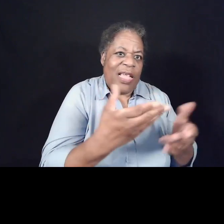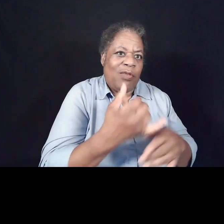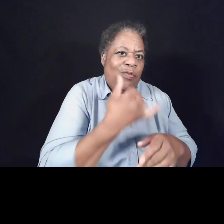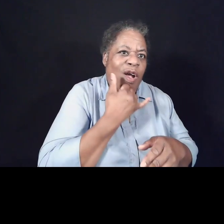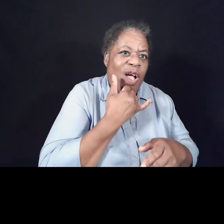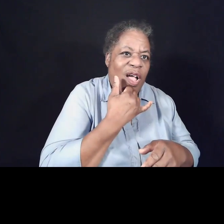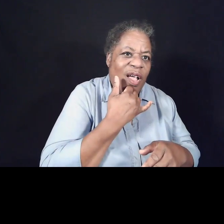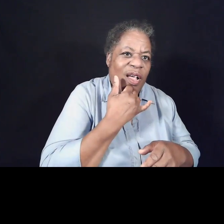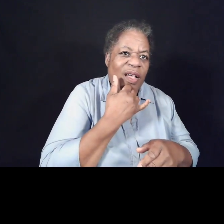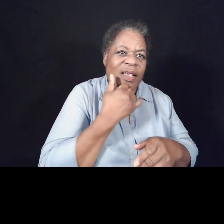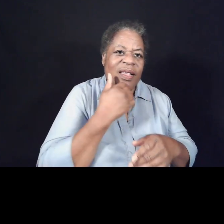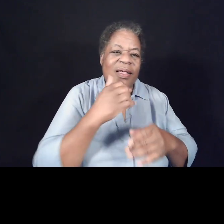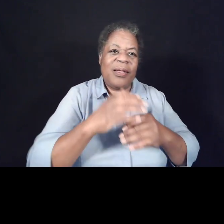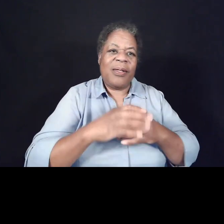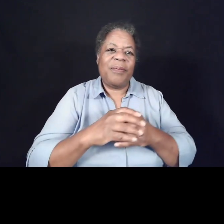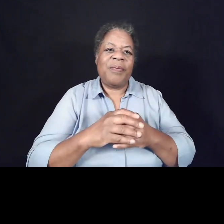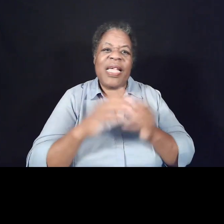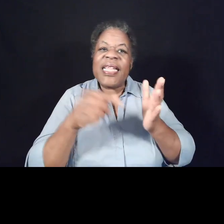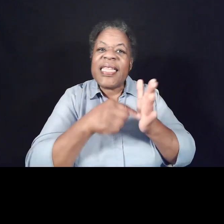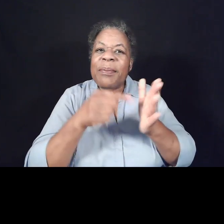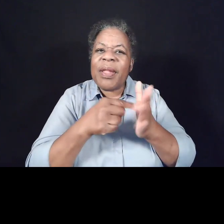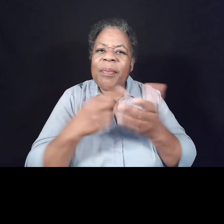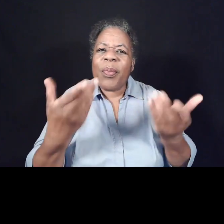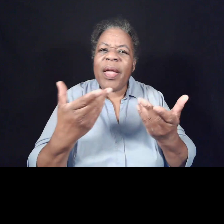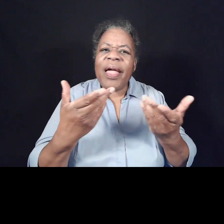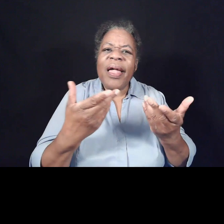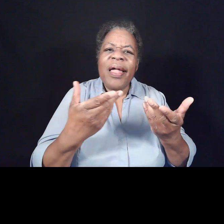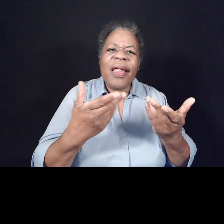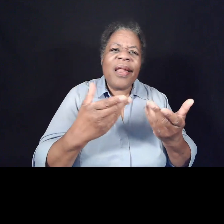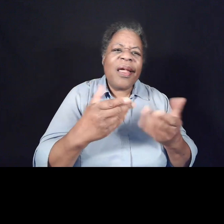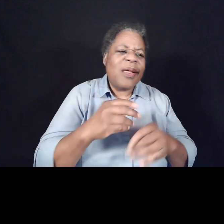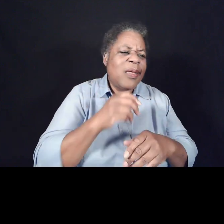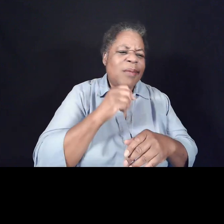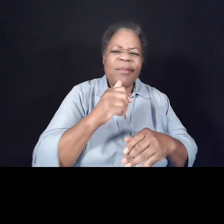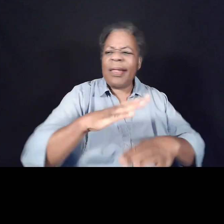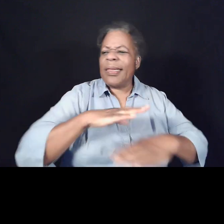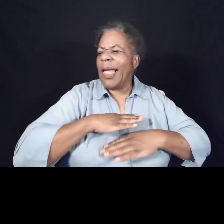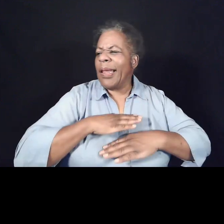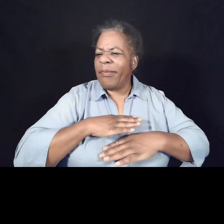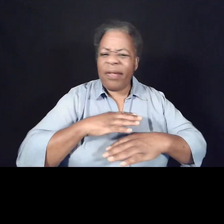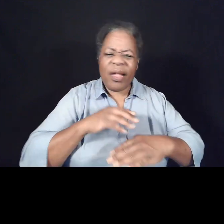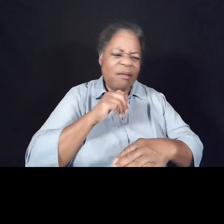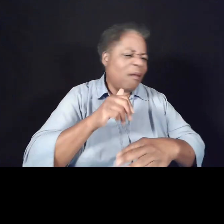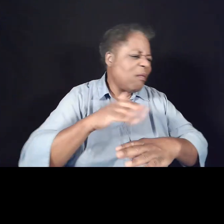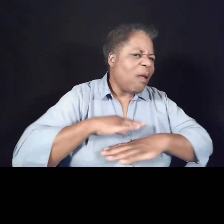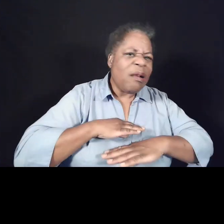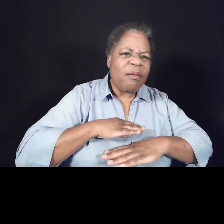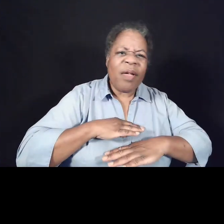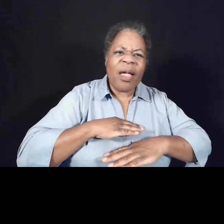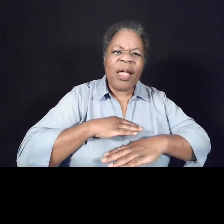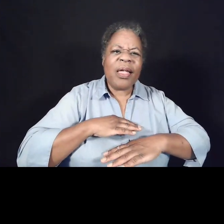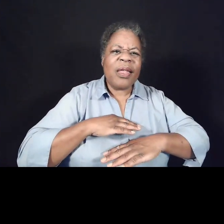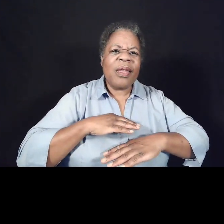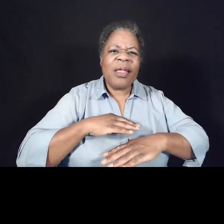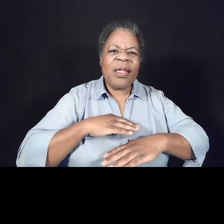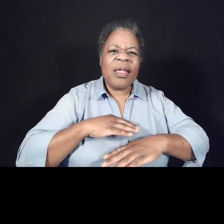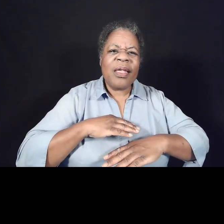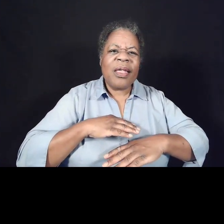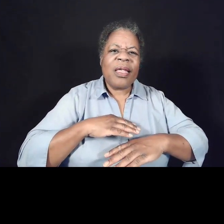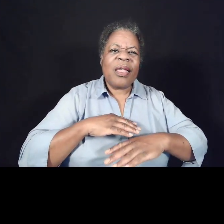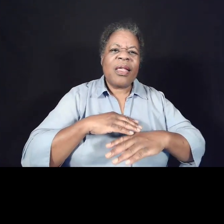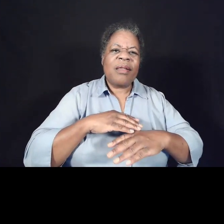The symptoms are every sort of dissatisfaction. But the